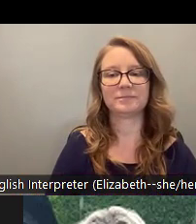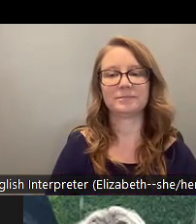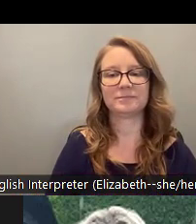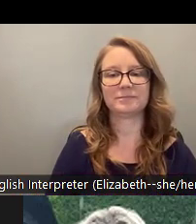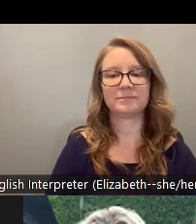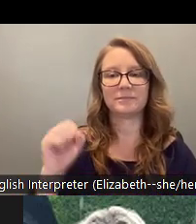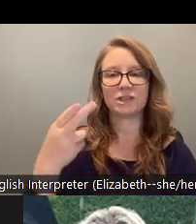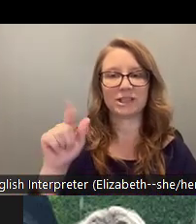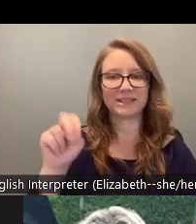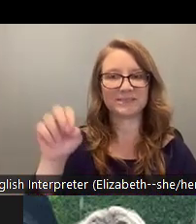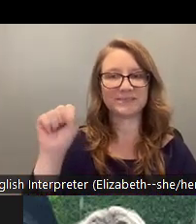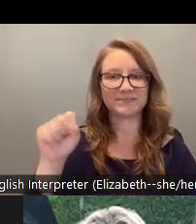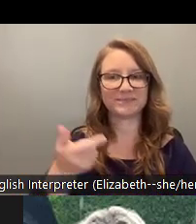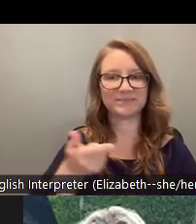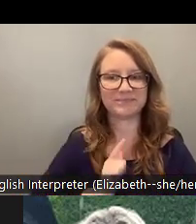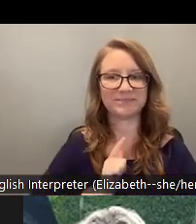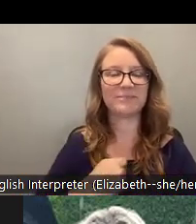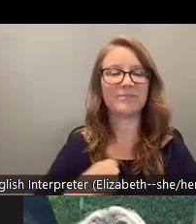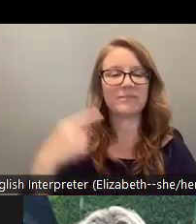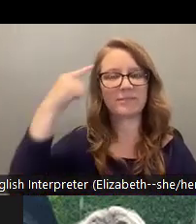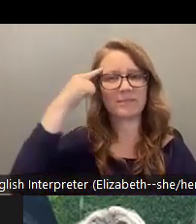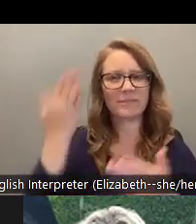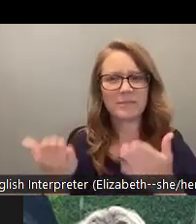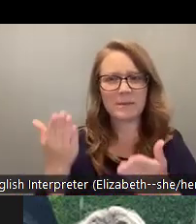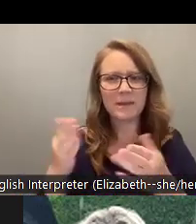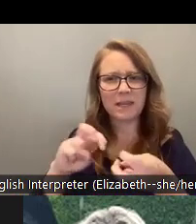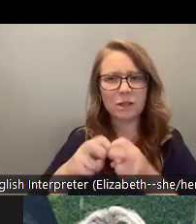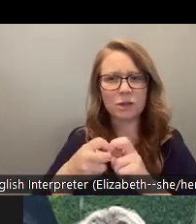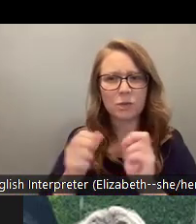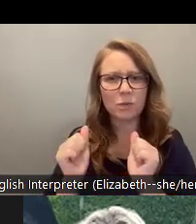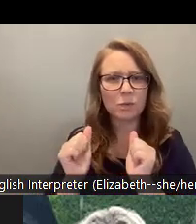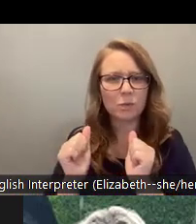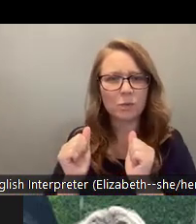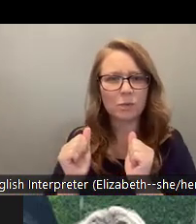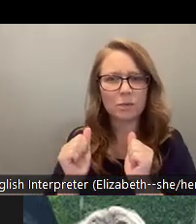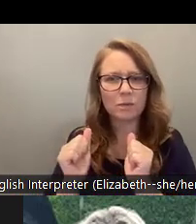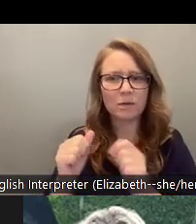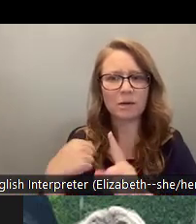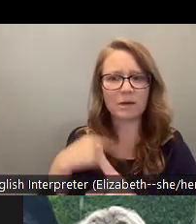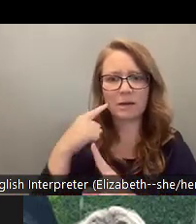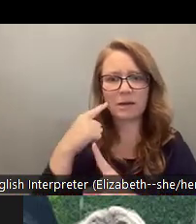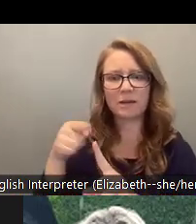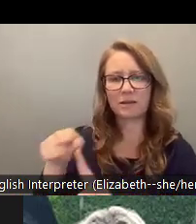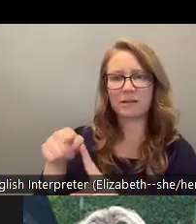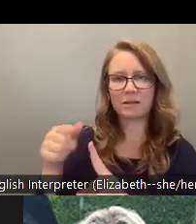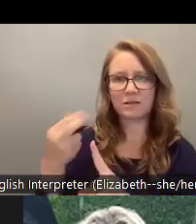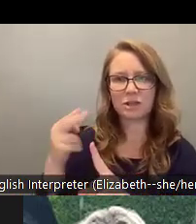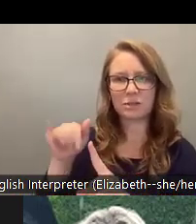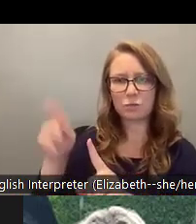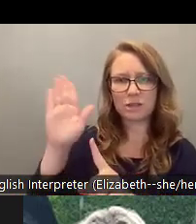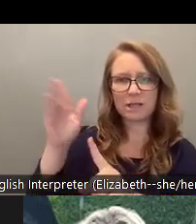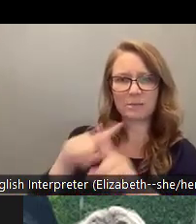Yeah, absolutely. And I think there's maybe an issue with the name. Gio's actually presenting, but it's showing up as me. So I think that's what was going